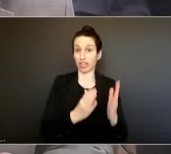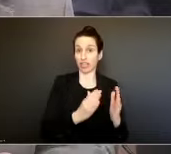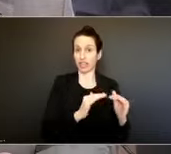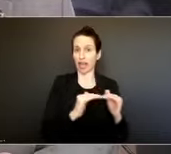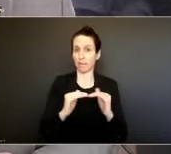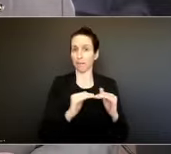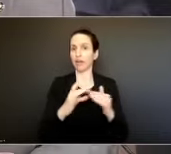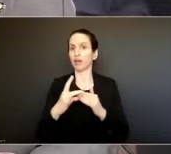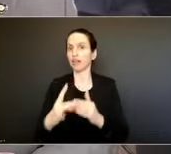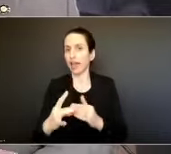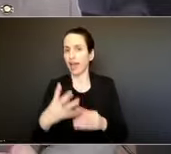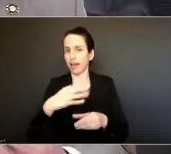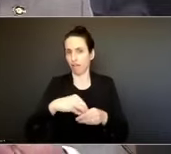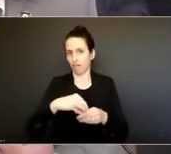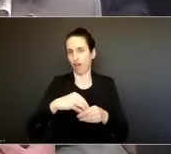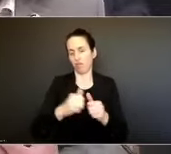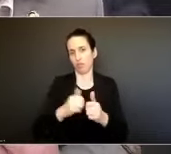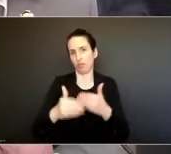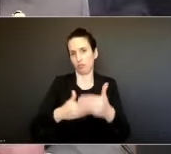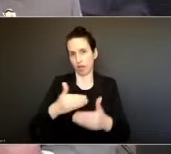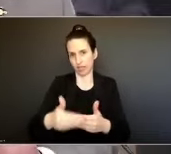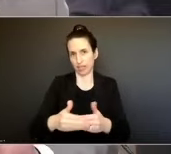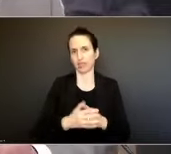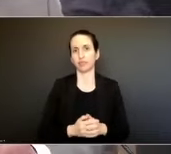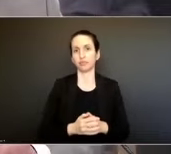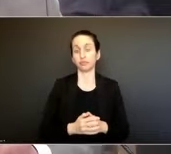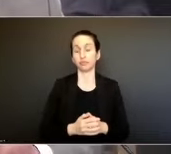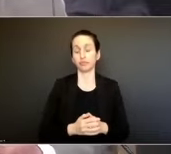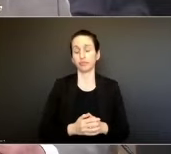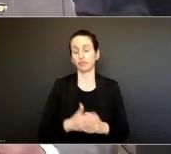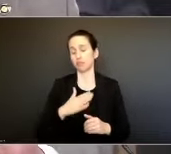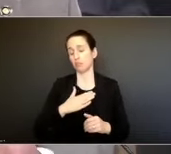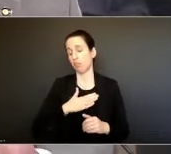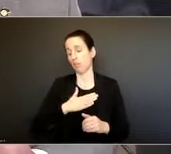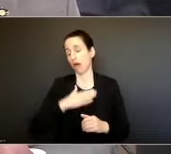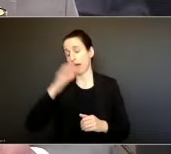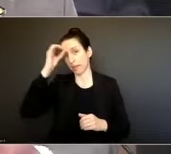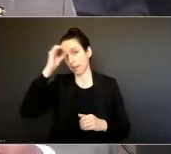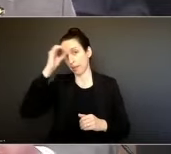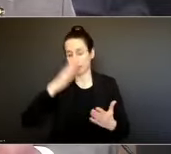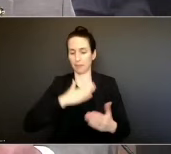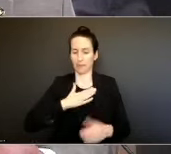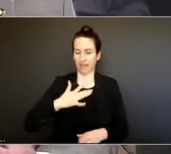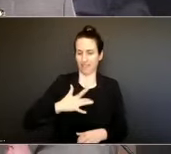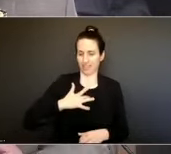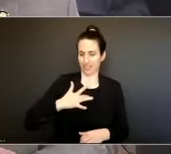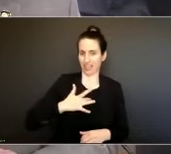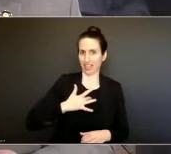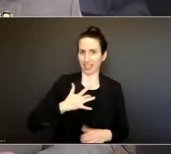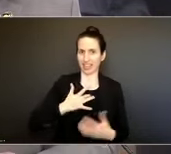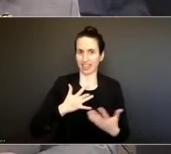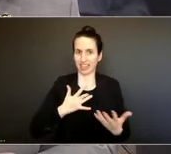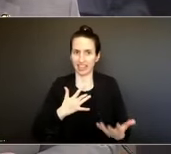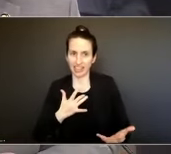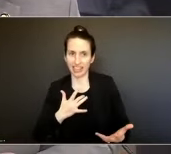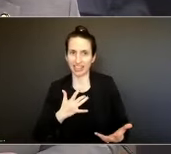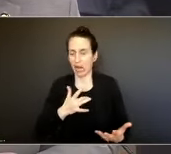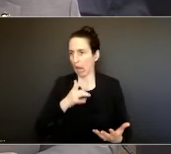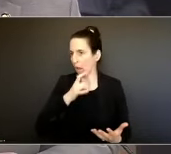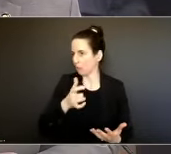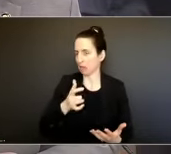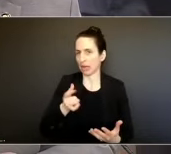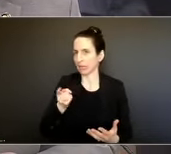process. It is my feeling, my opinion, won't lay this on anybody else, but that really hasn't been followed through to